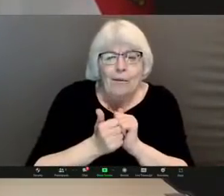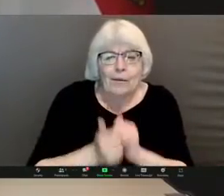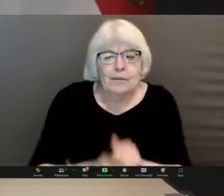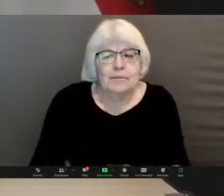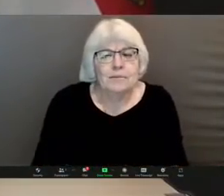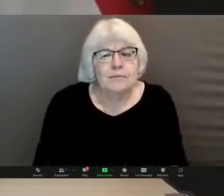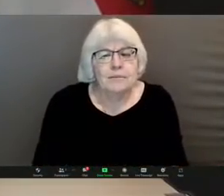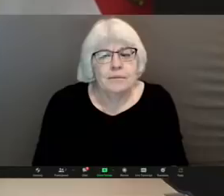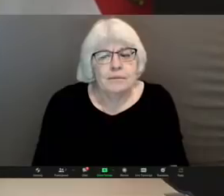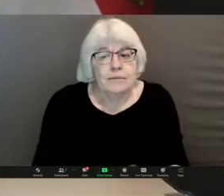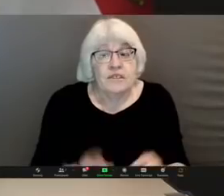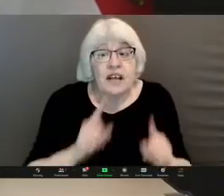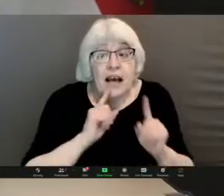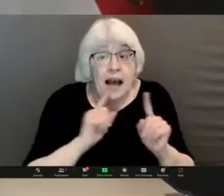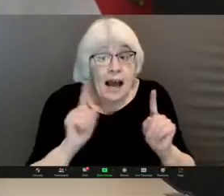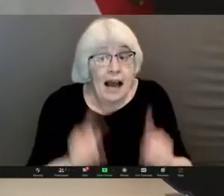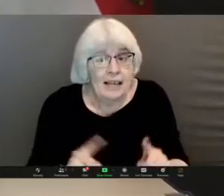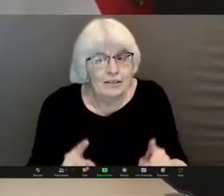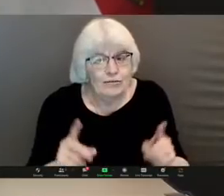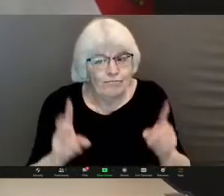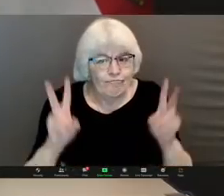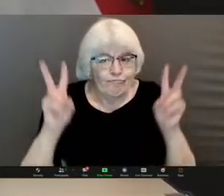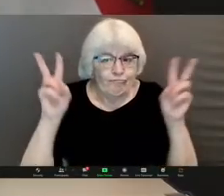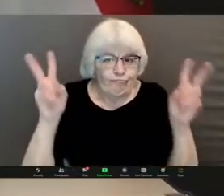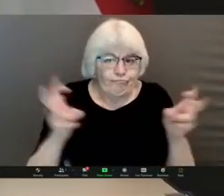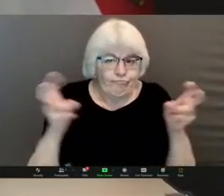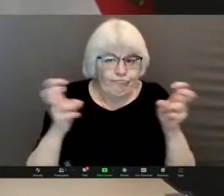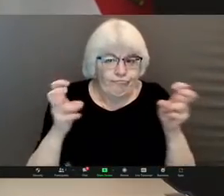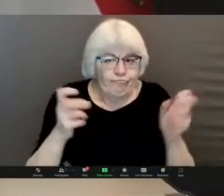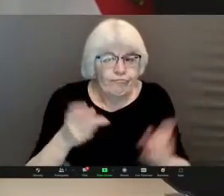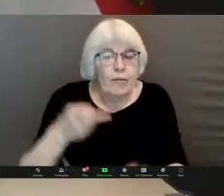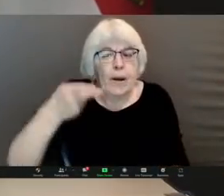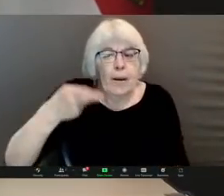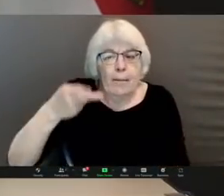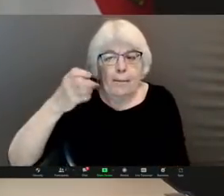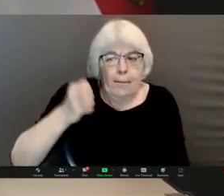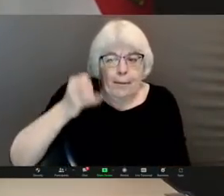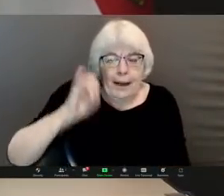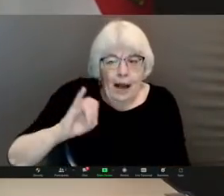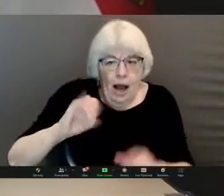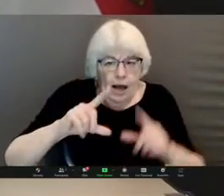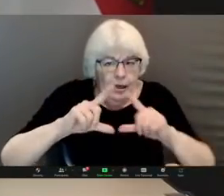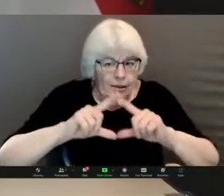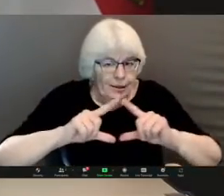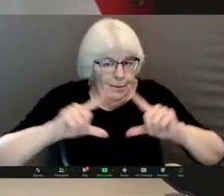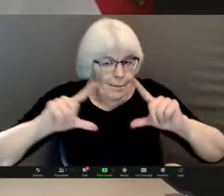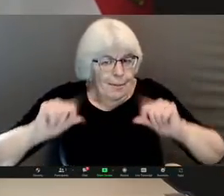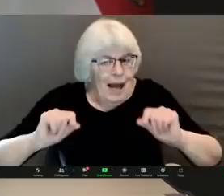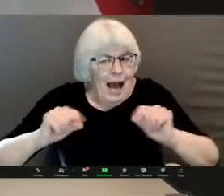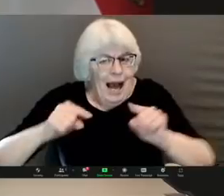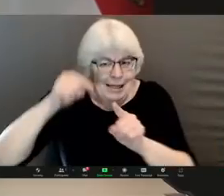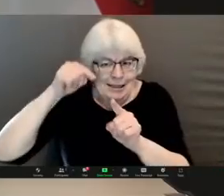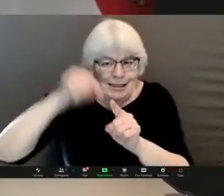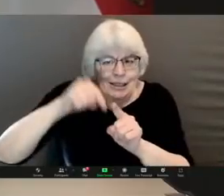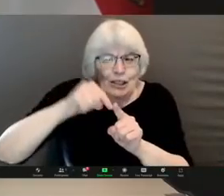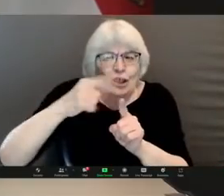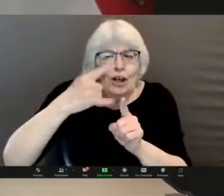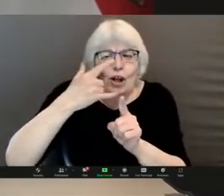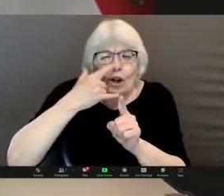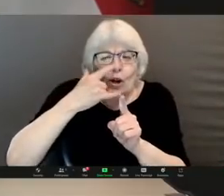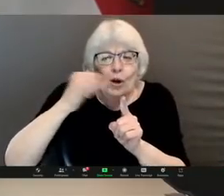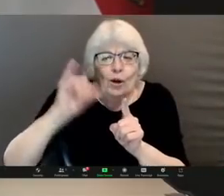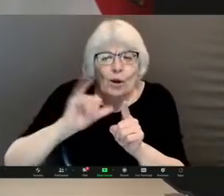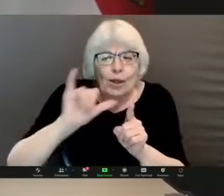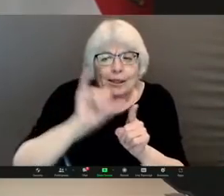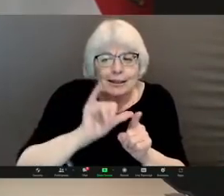pass has been working as a vaccine passport. And that has allowed us to maintain